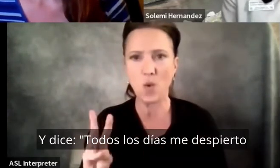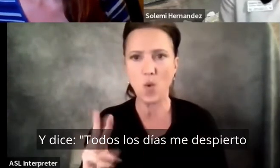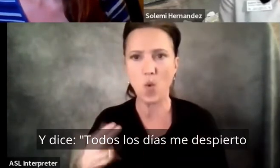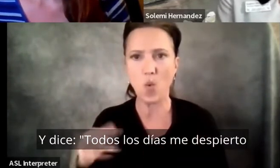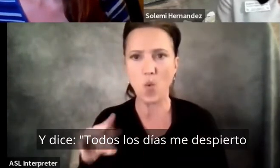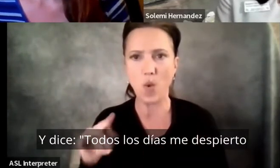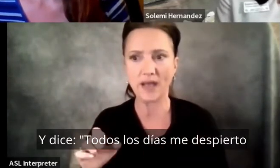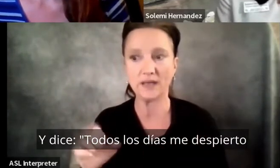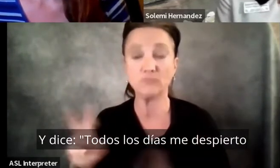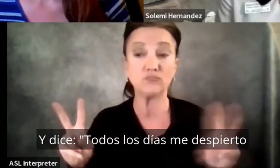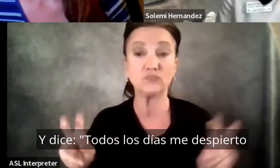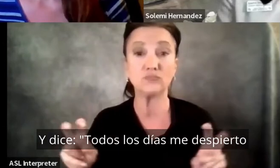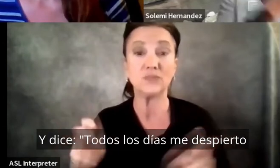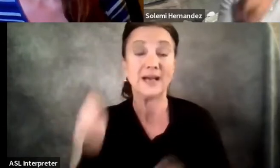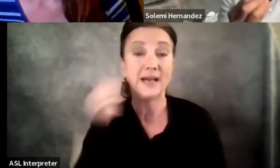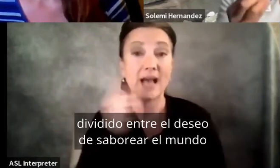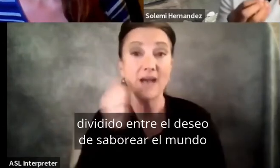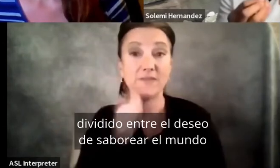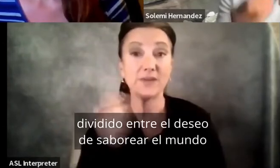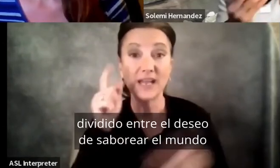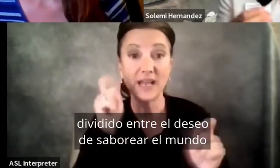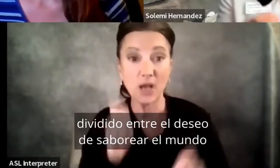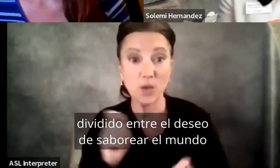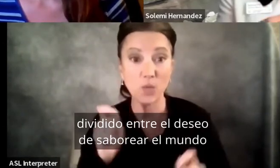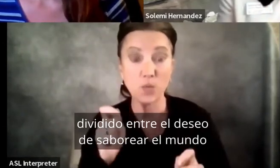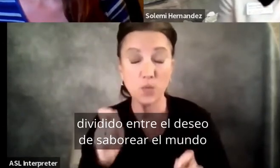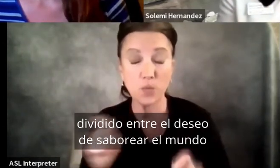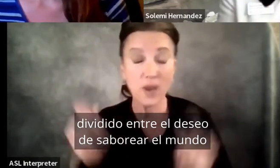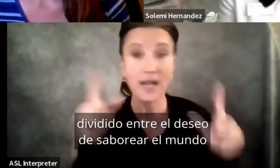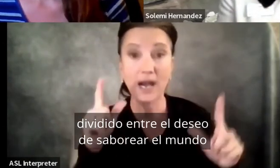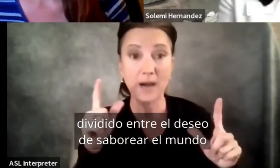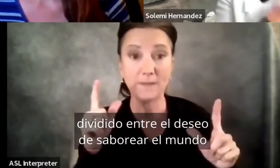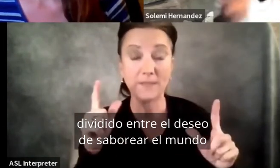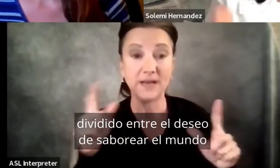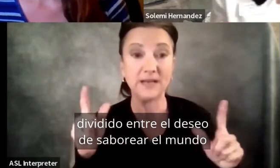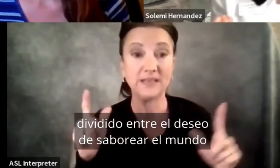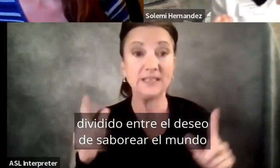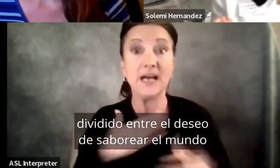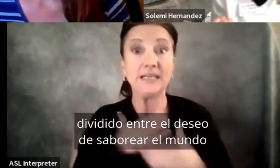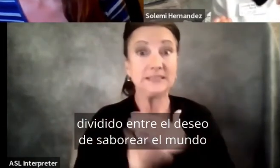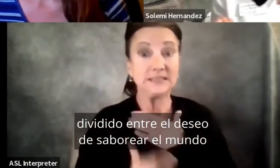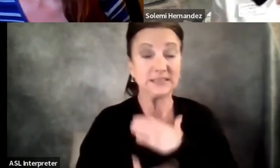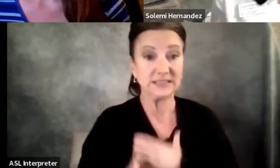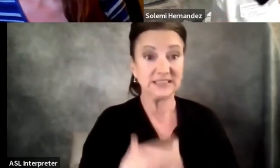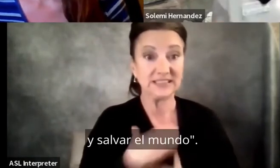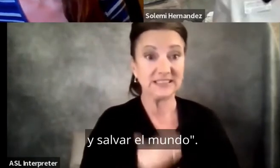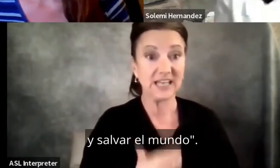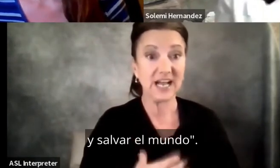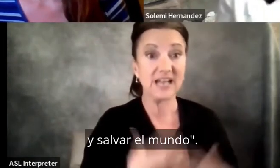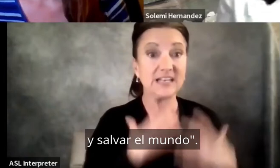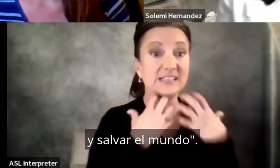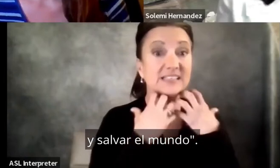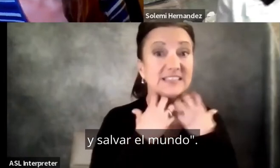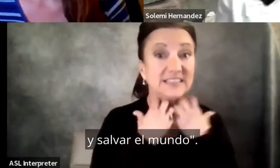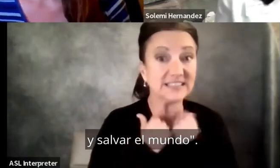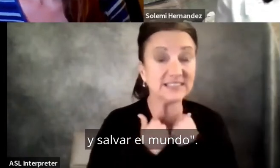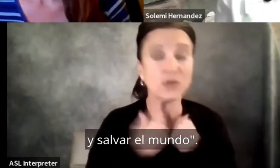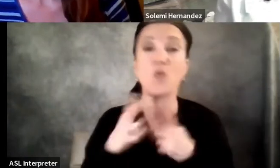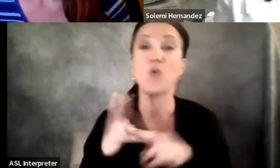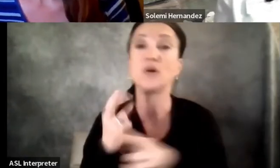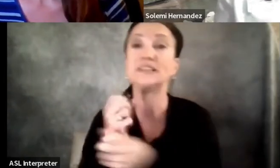says, every day I wake up, turn between the desire to savor the world and save the